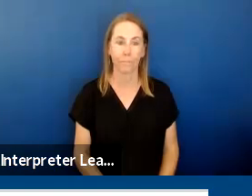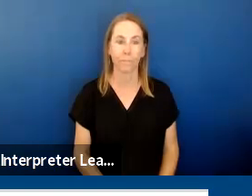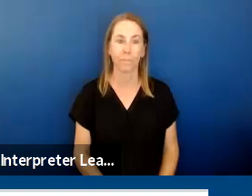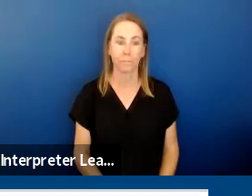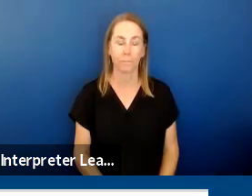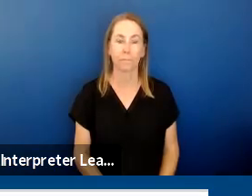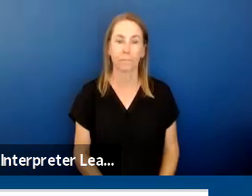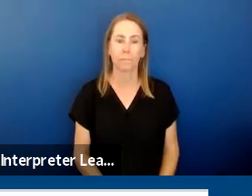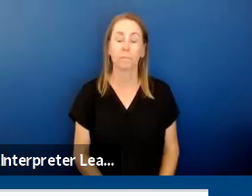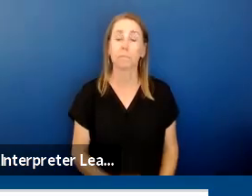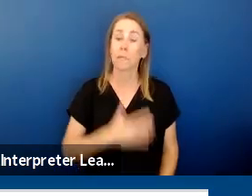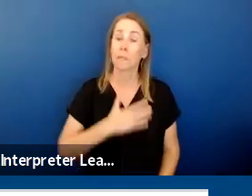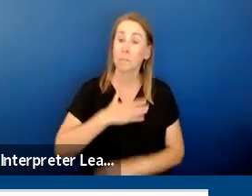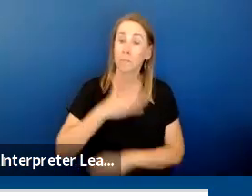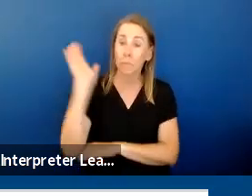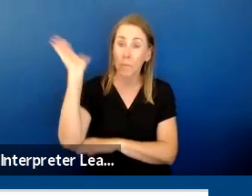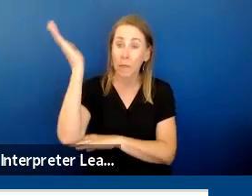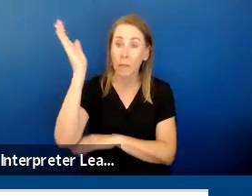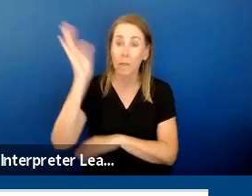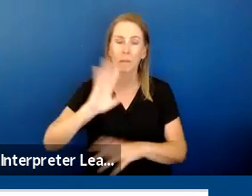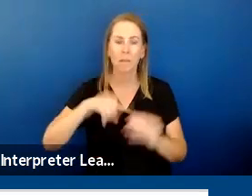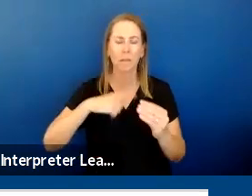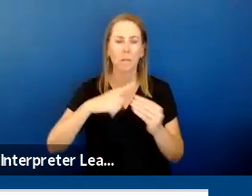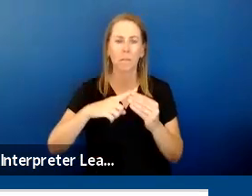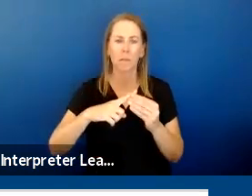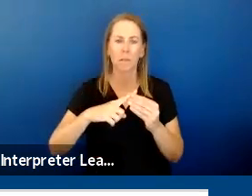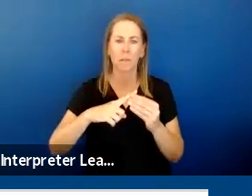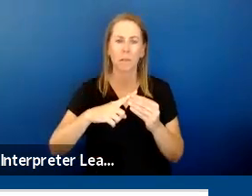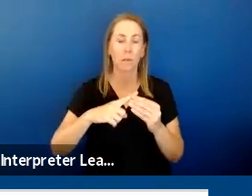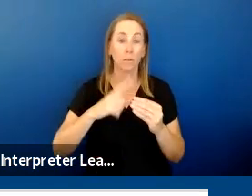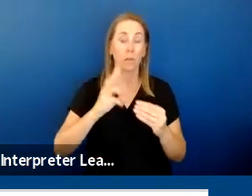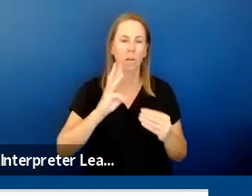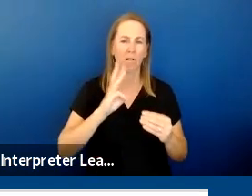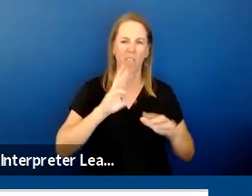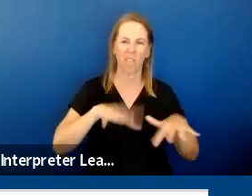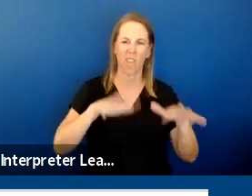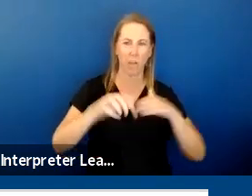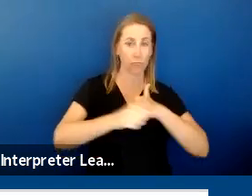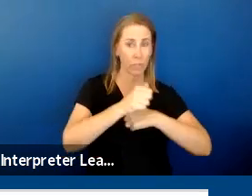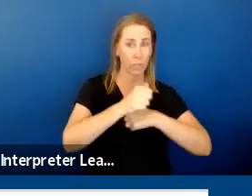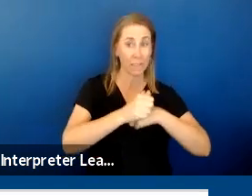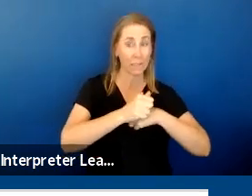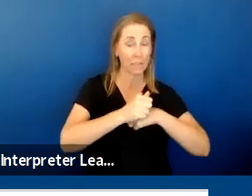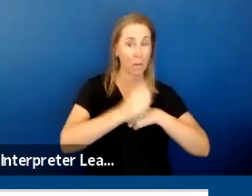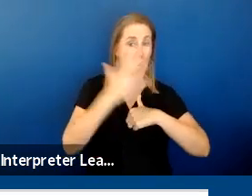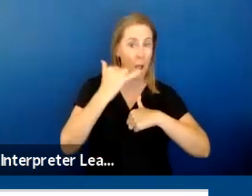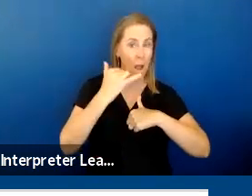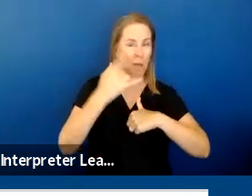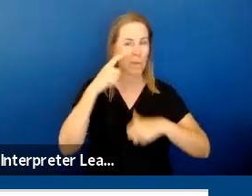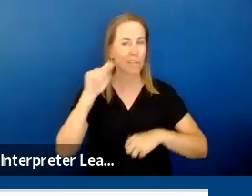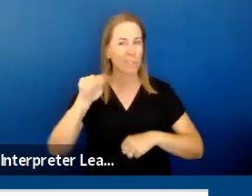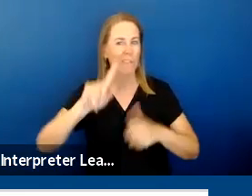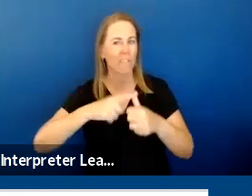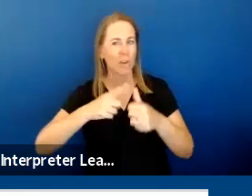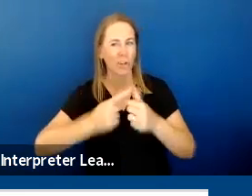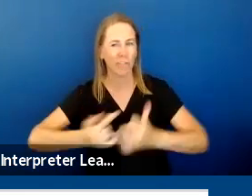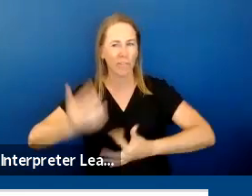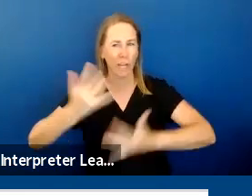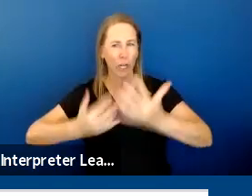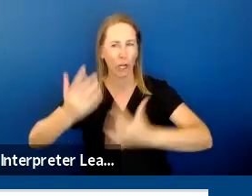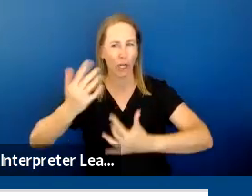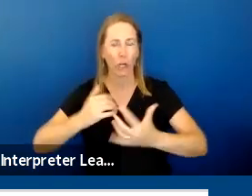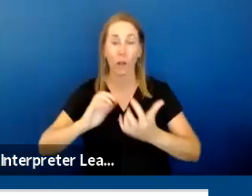So this presentation is going to touch on the change of flood risk due to a wildfire, how best to protect